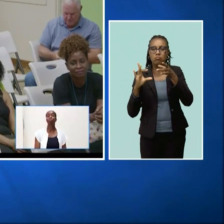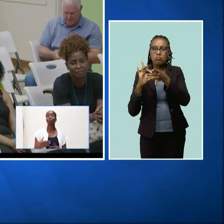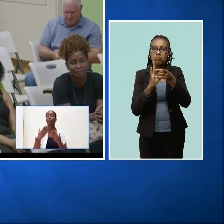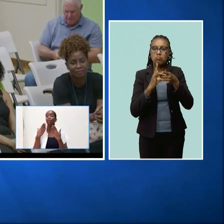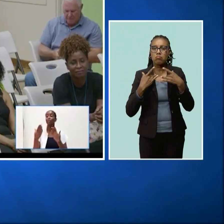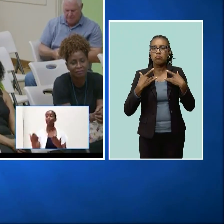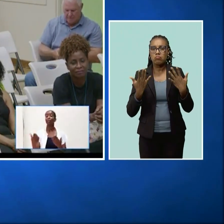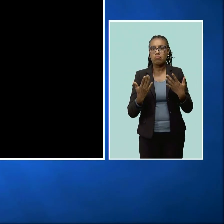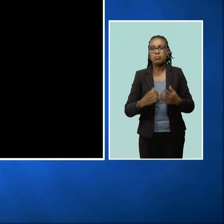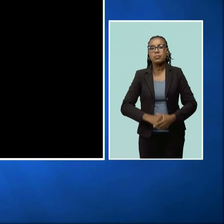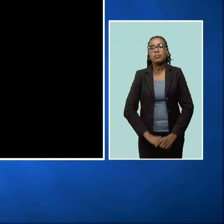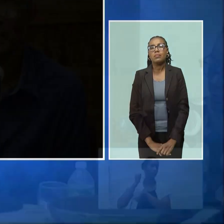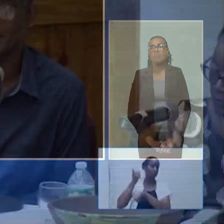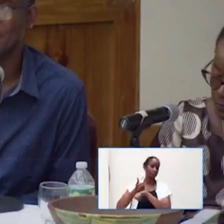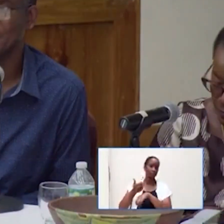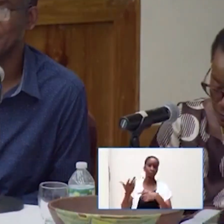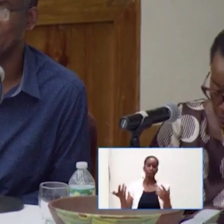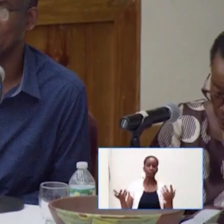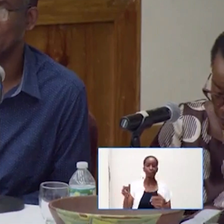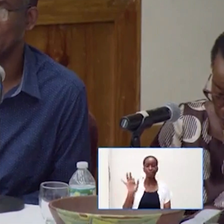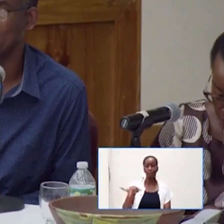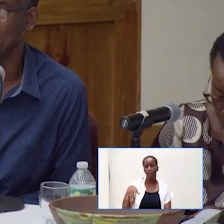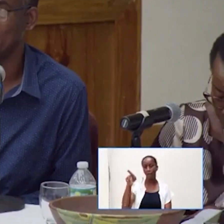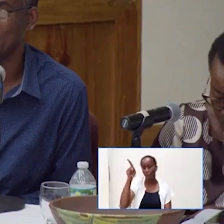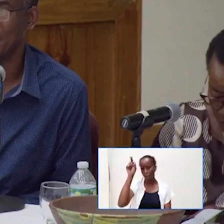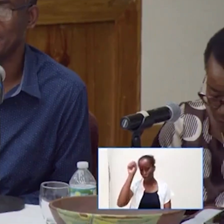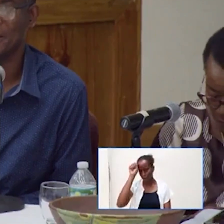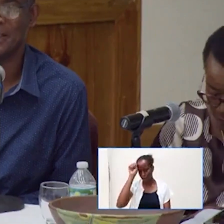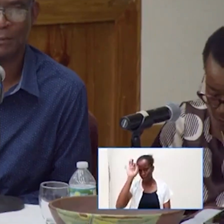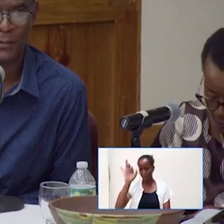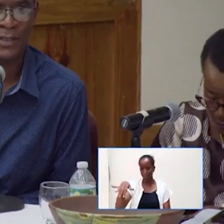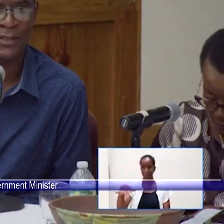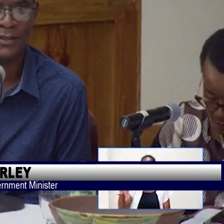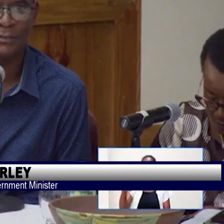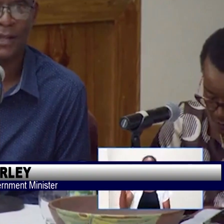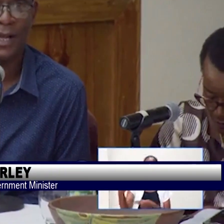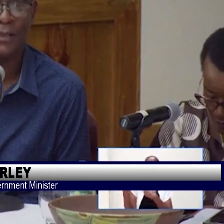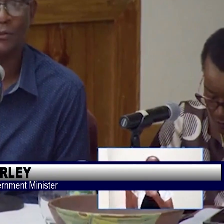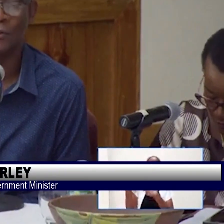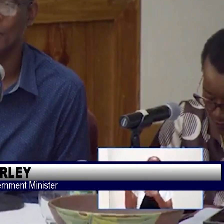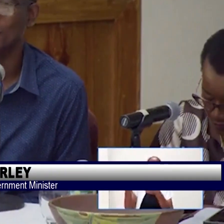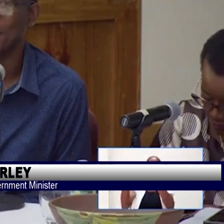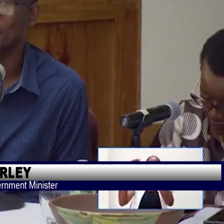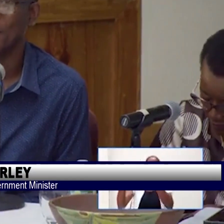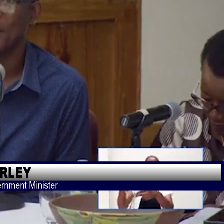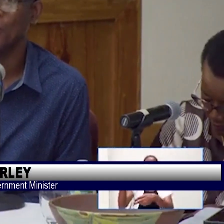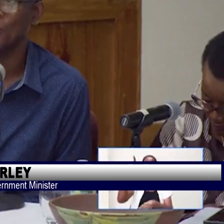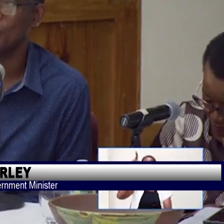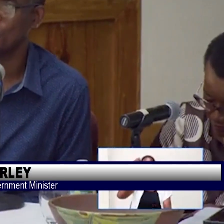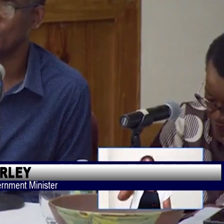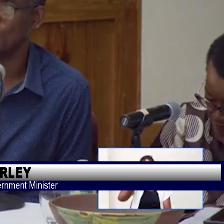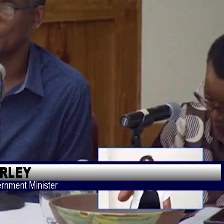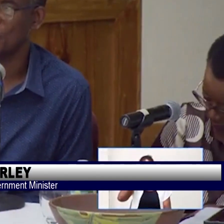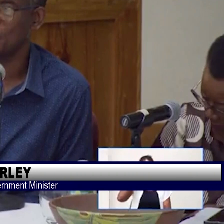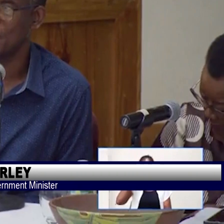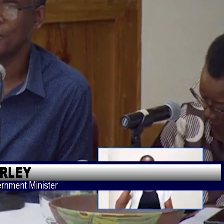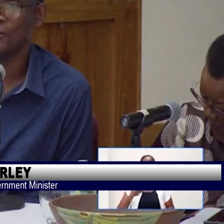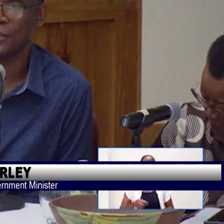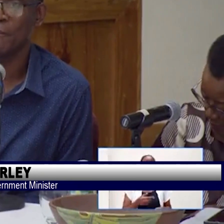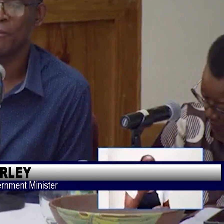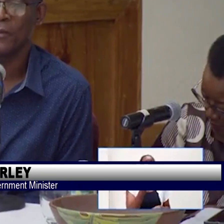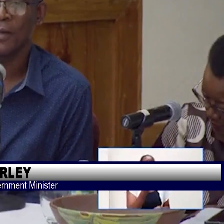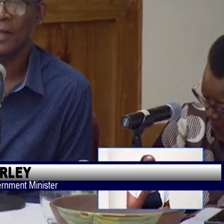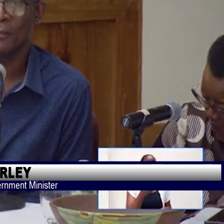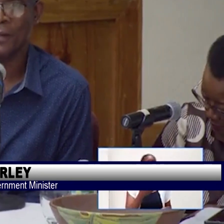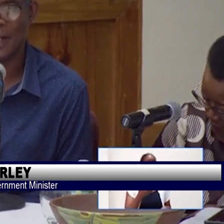The administration is in Canada. In Canada, they refer to their permanent secretaries as deputy ministers. And in truth and in fact, I used to approach my